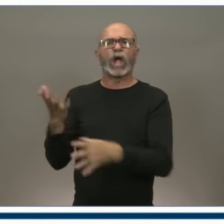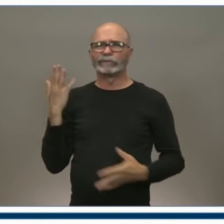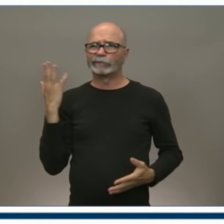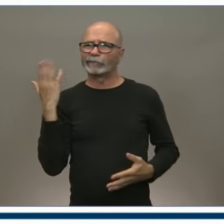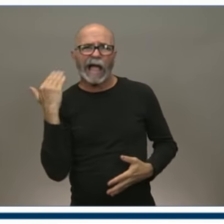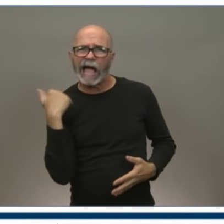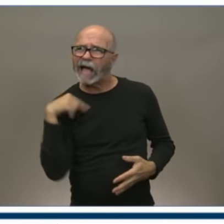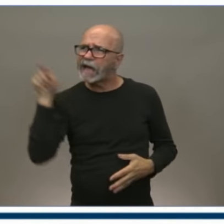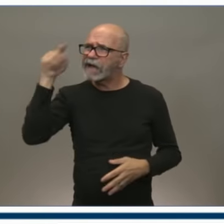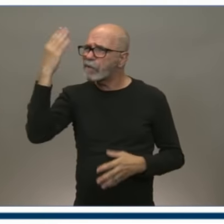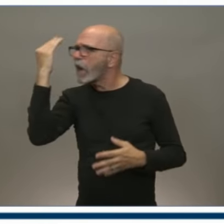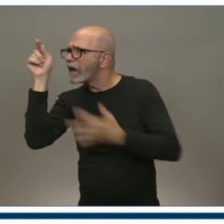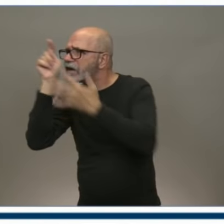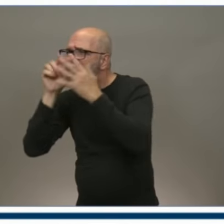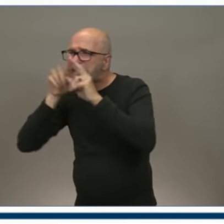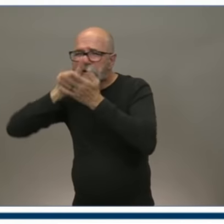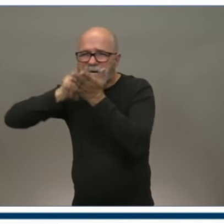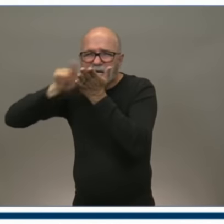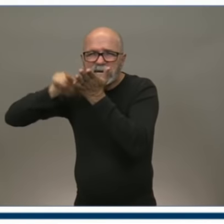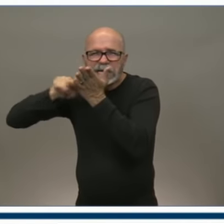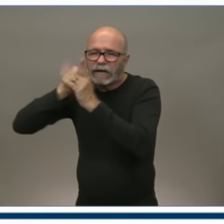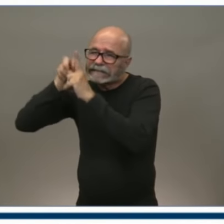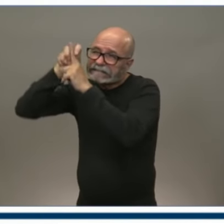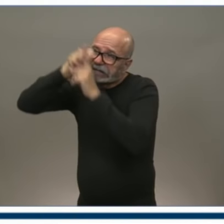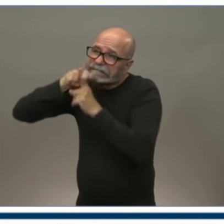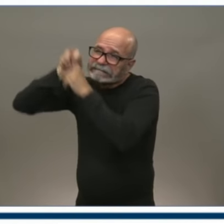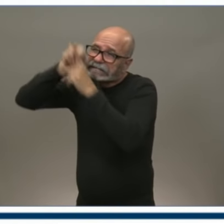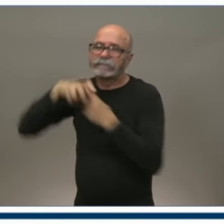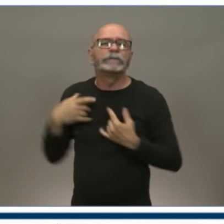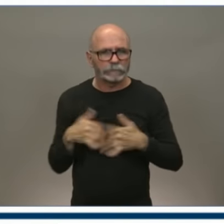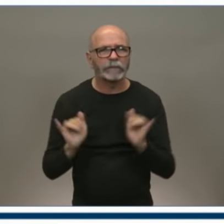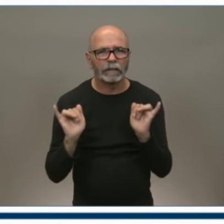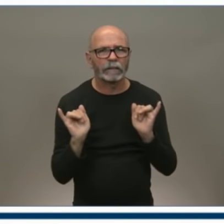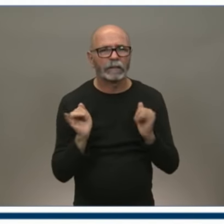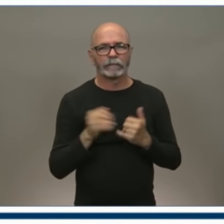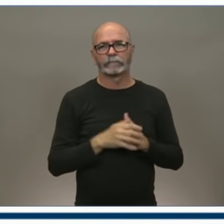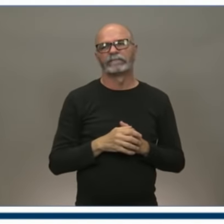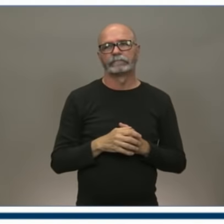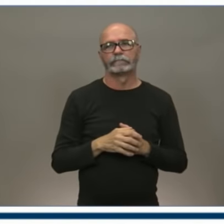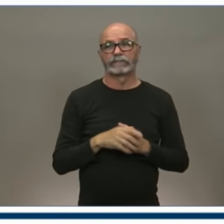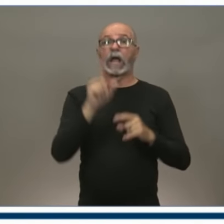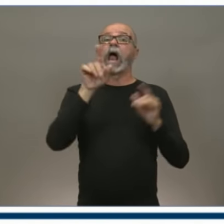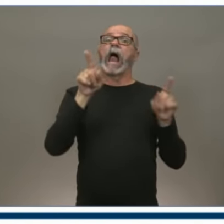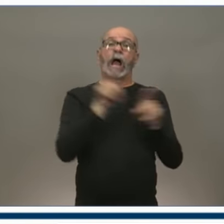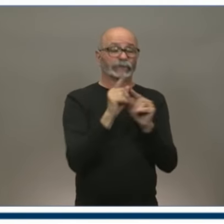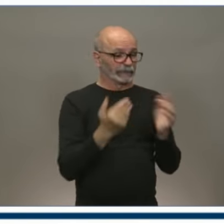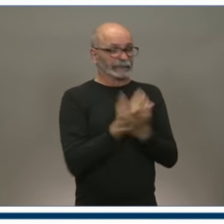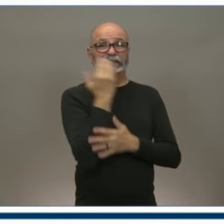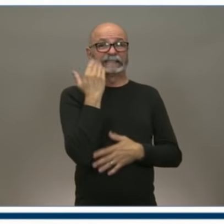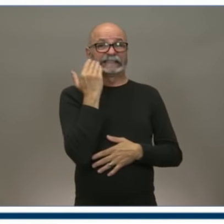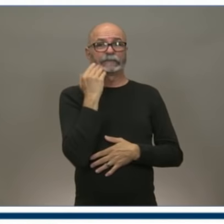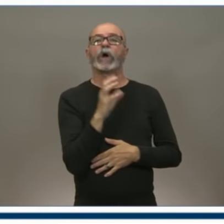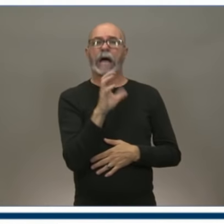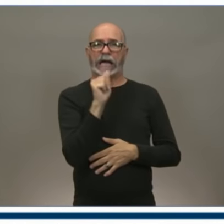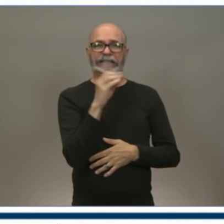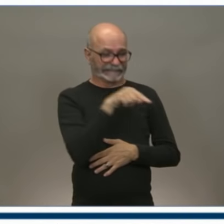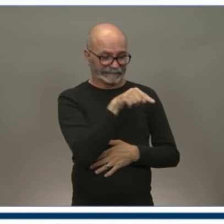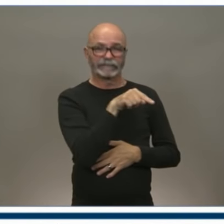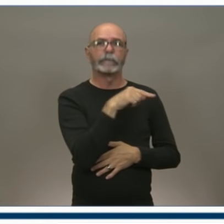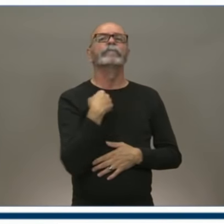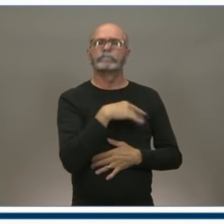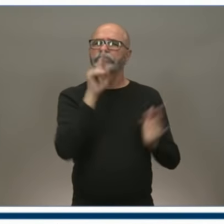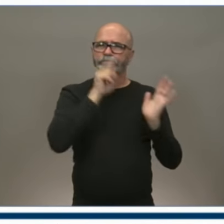that cluster. We're investigating that whole cluster still, and of course our newer cases that we've just been aware of